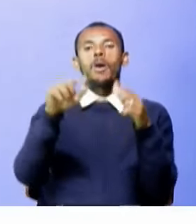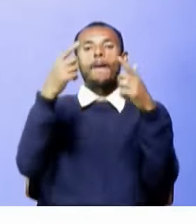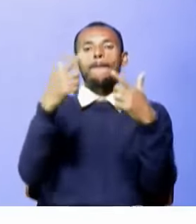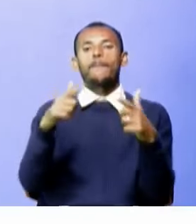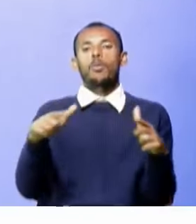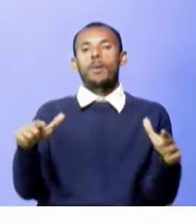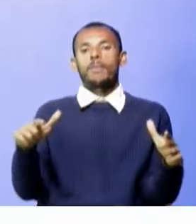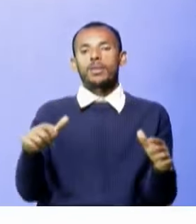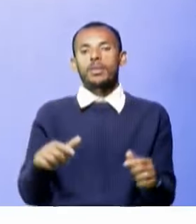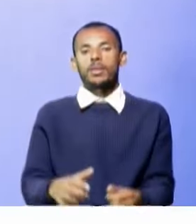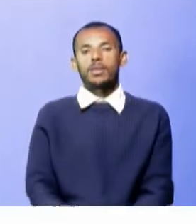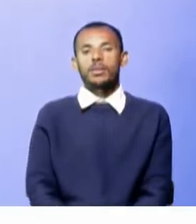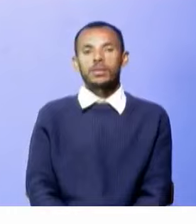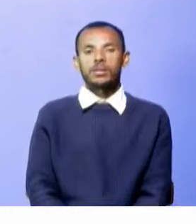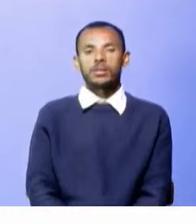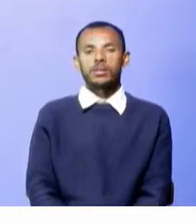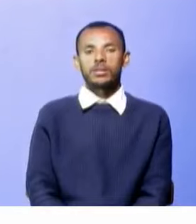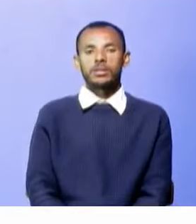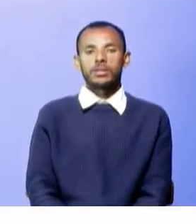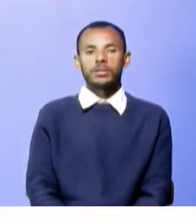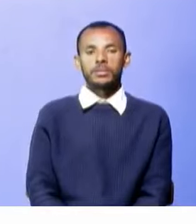Probability.